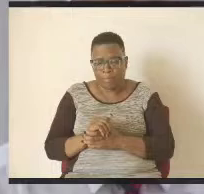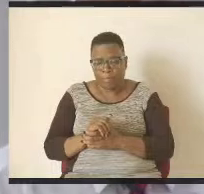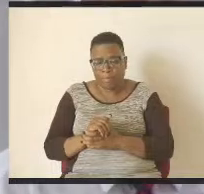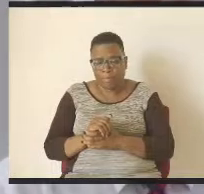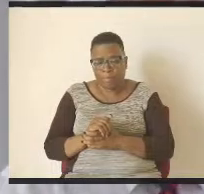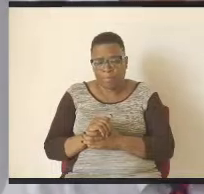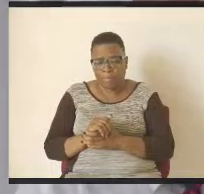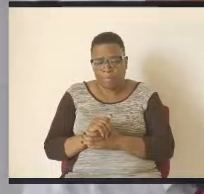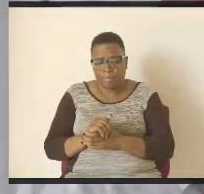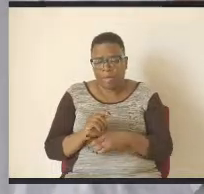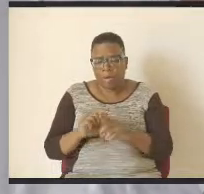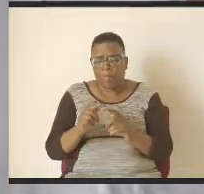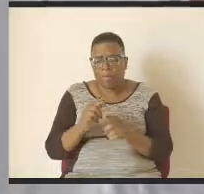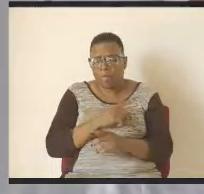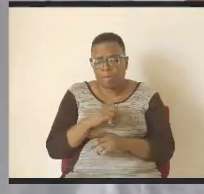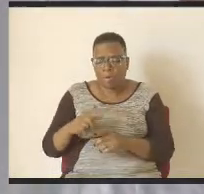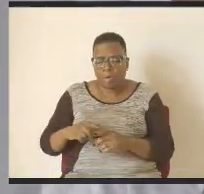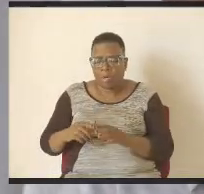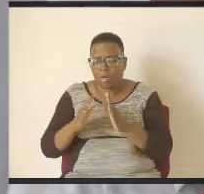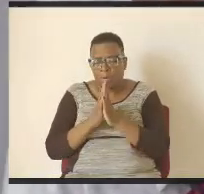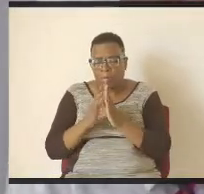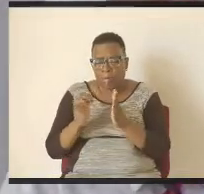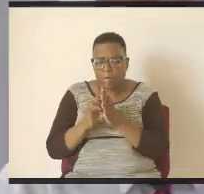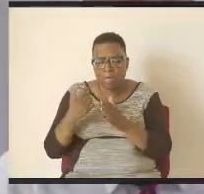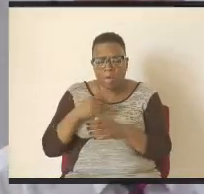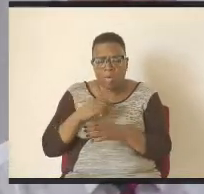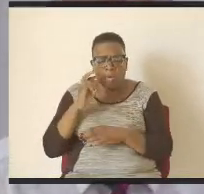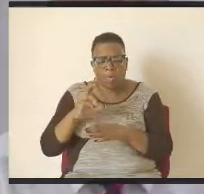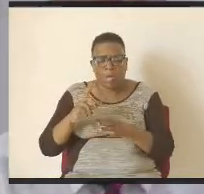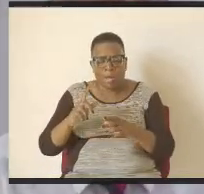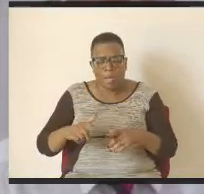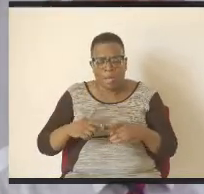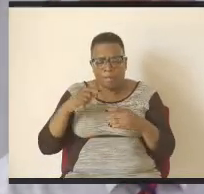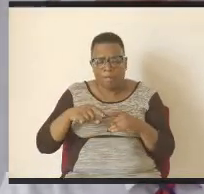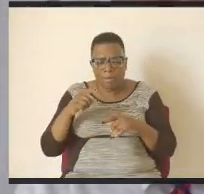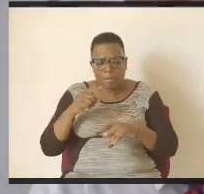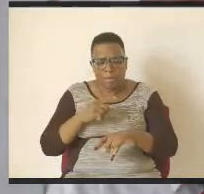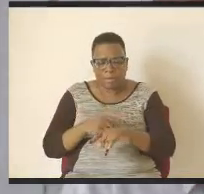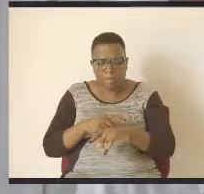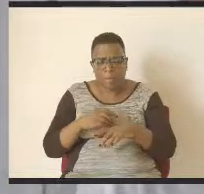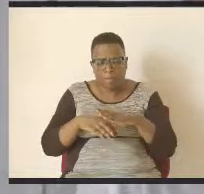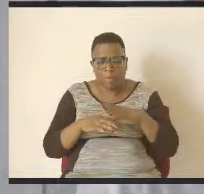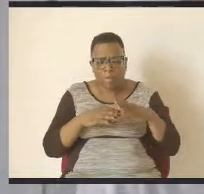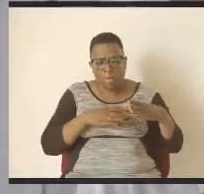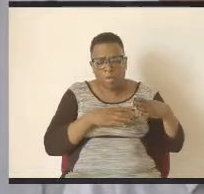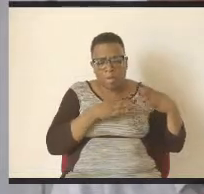But Lord, I pray that we will live this time in our hearts